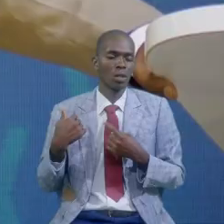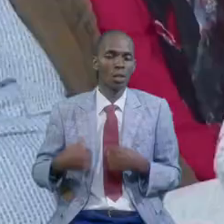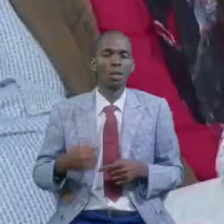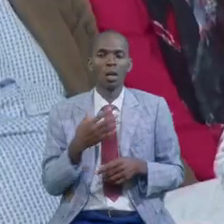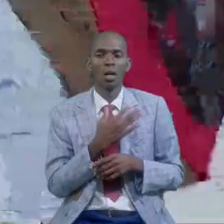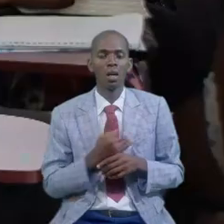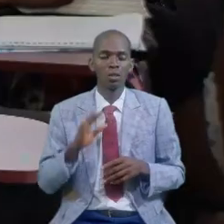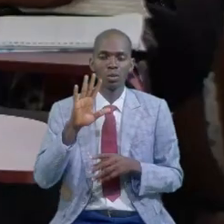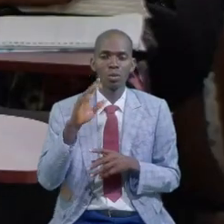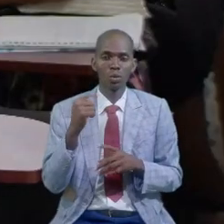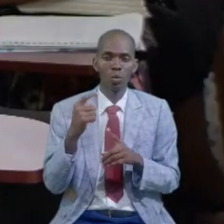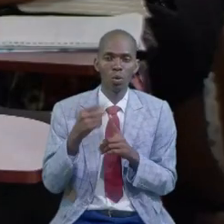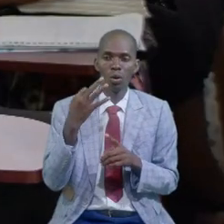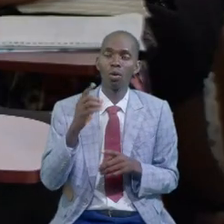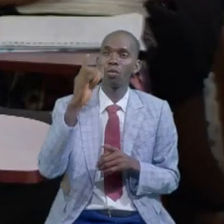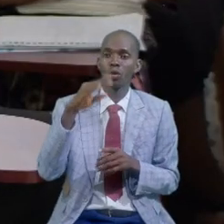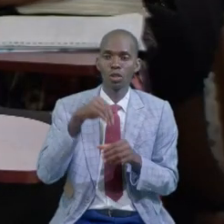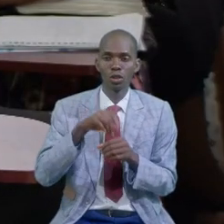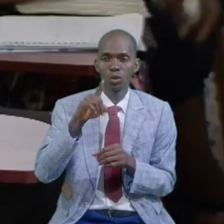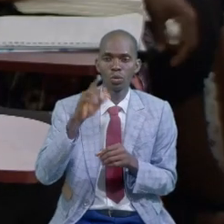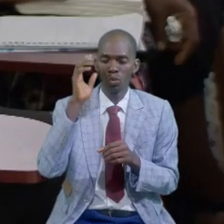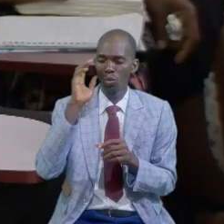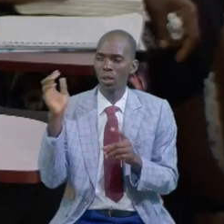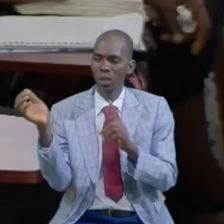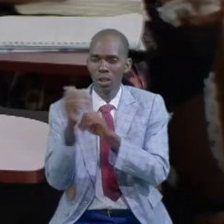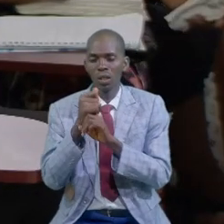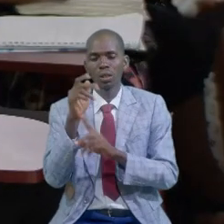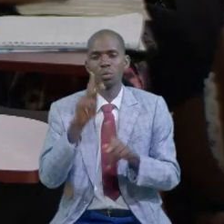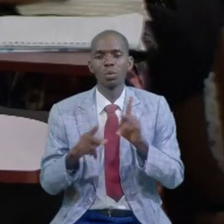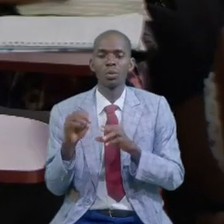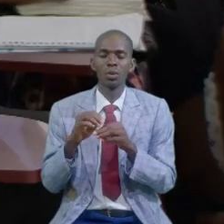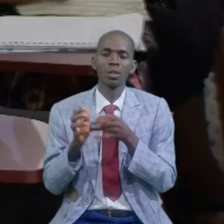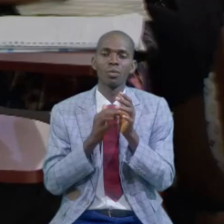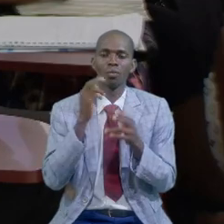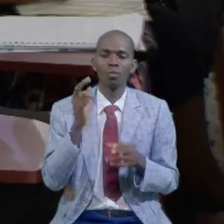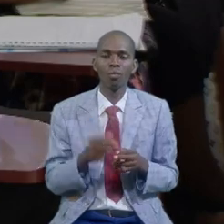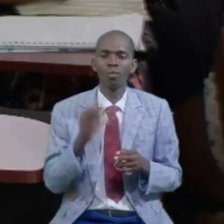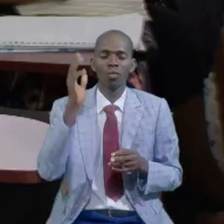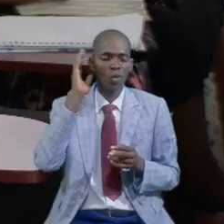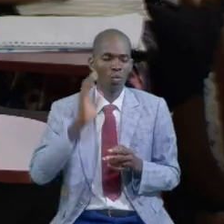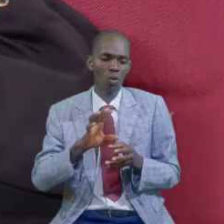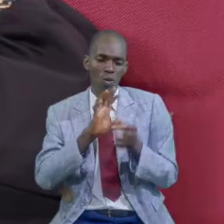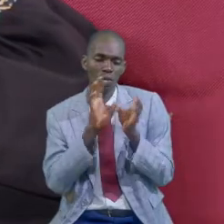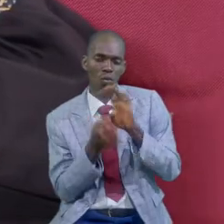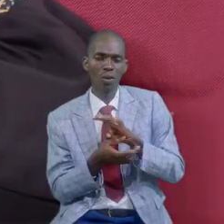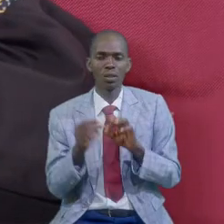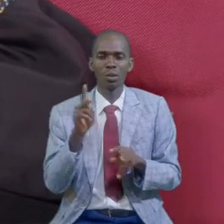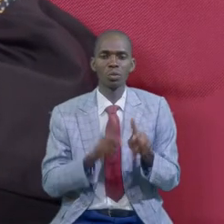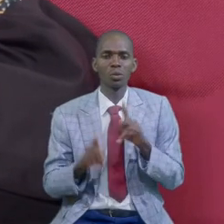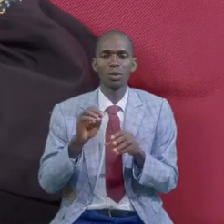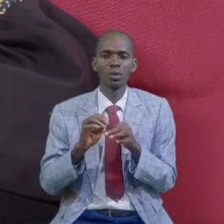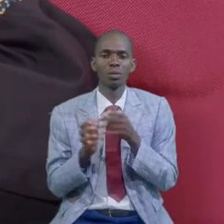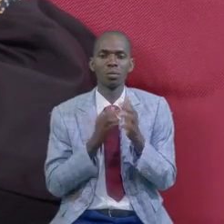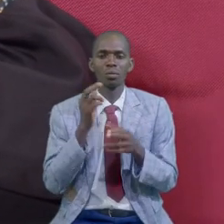them, will convict them, will convert them. And